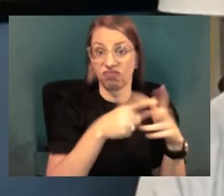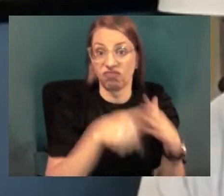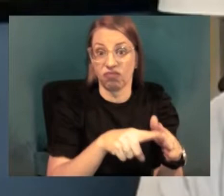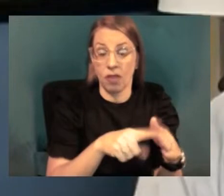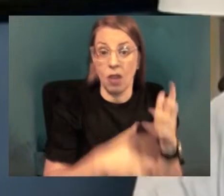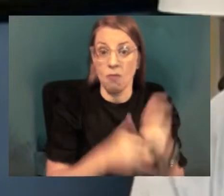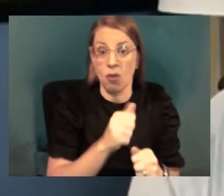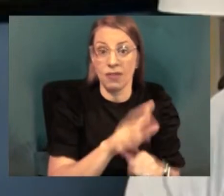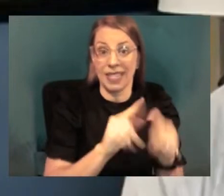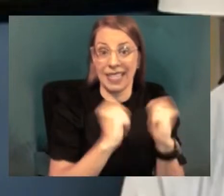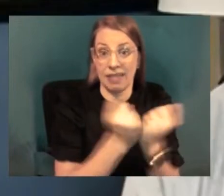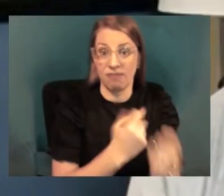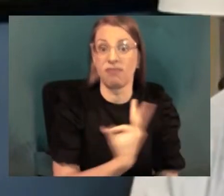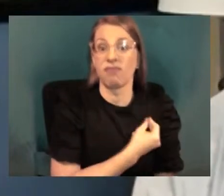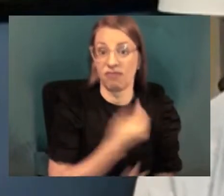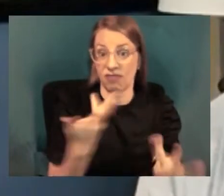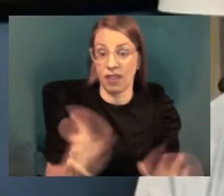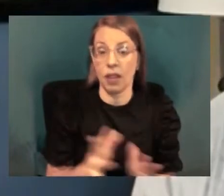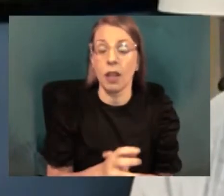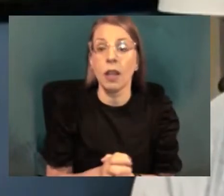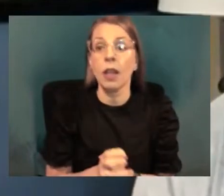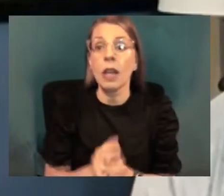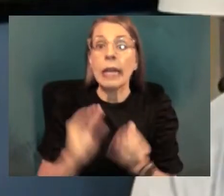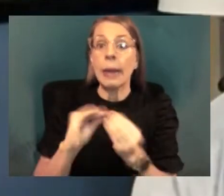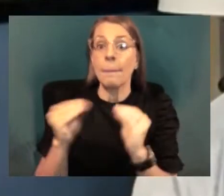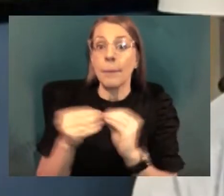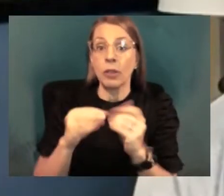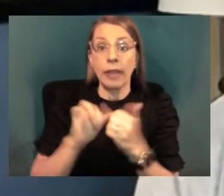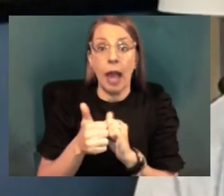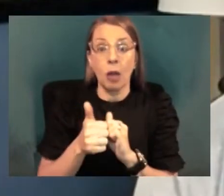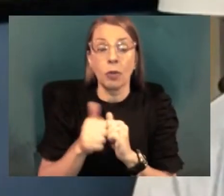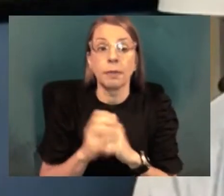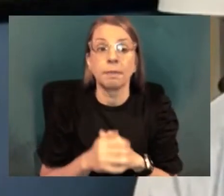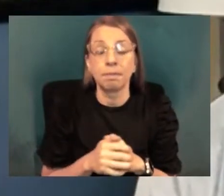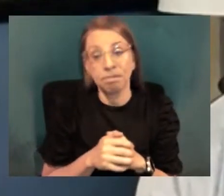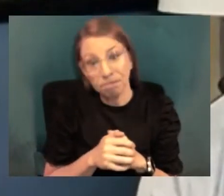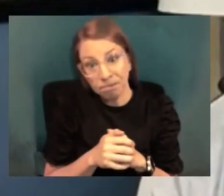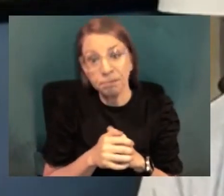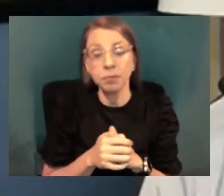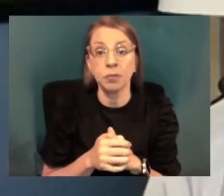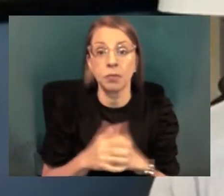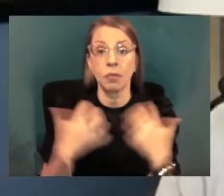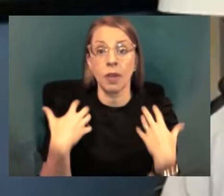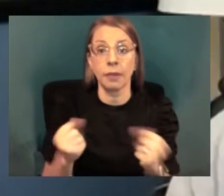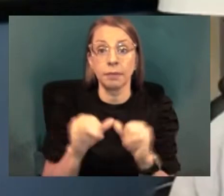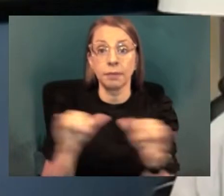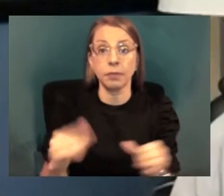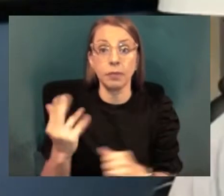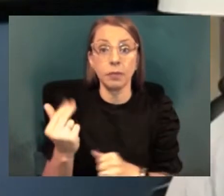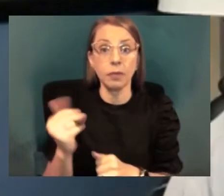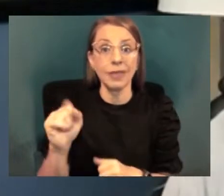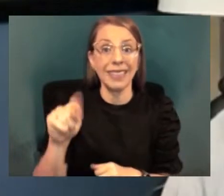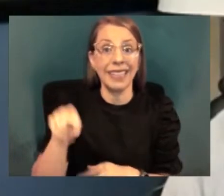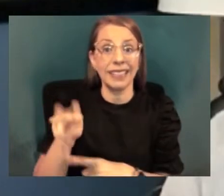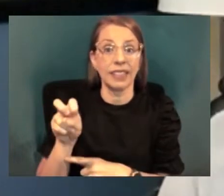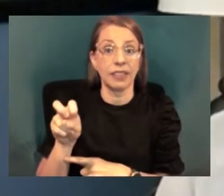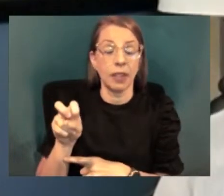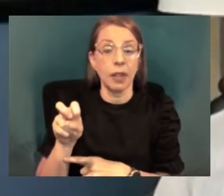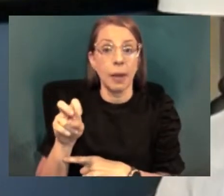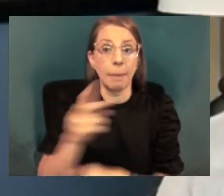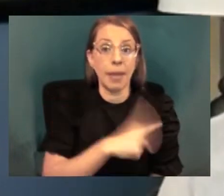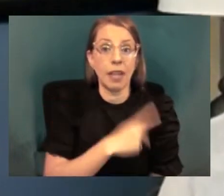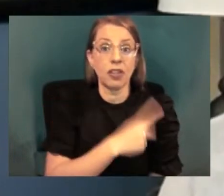team is vaccinated. That helps. How are we doing? You know, we at the health system have 13 active patients with 5 in the